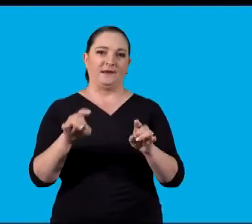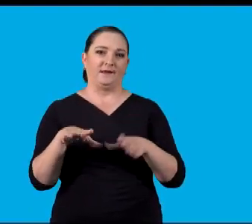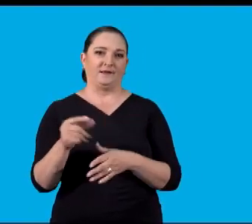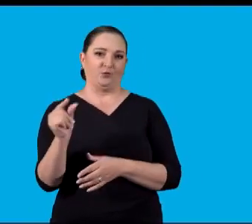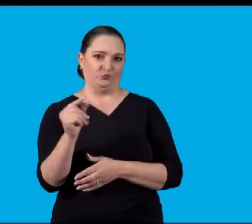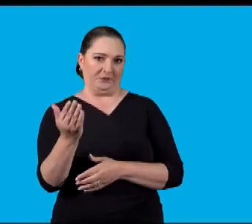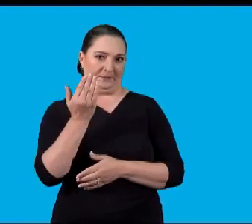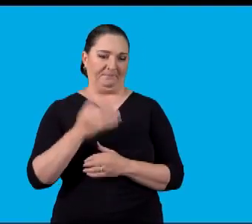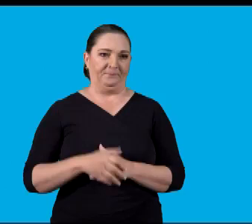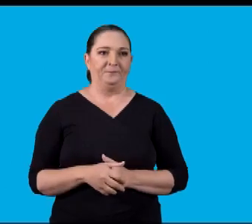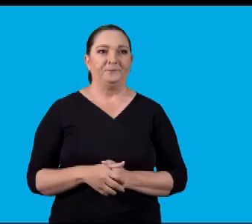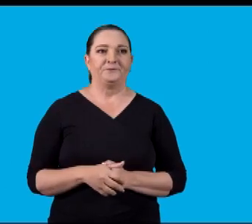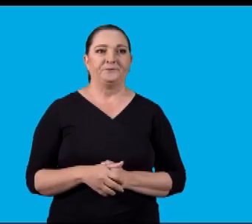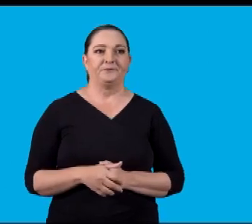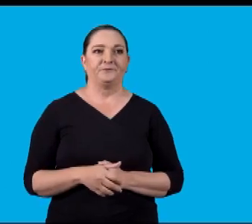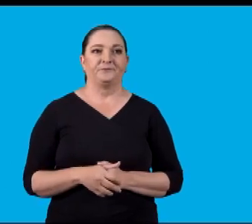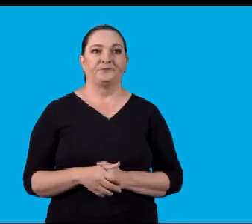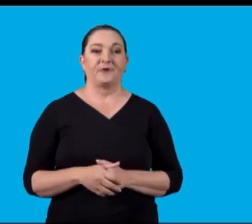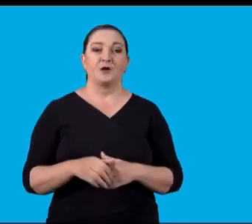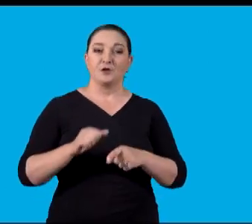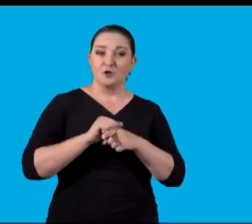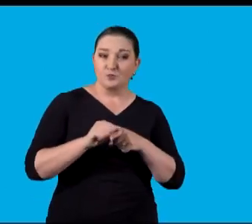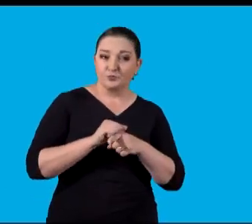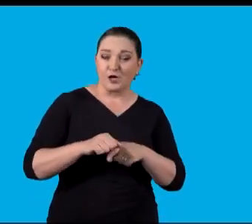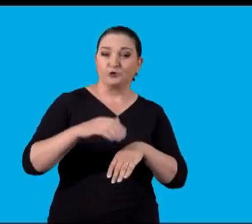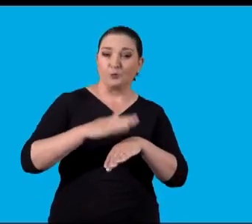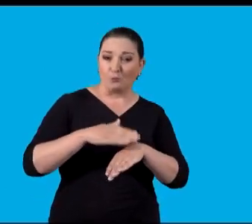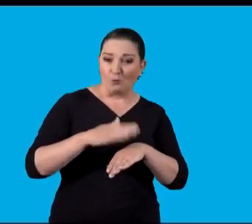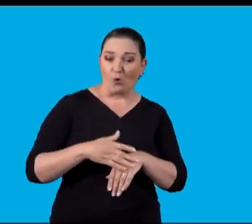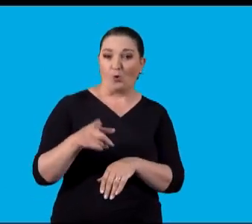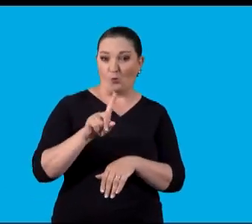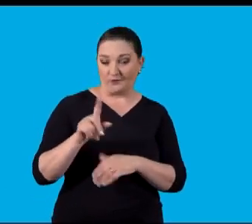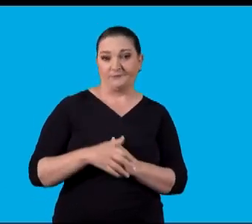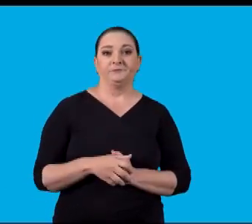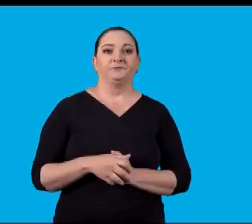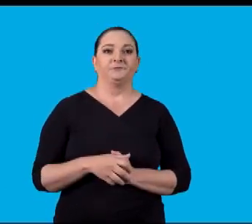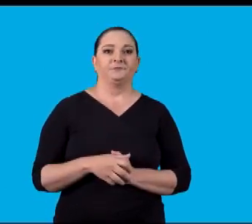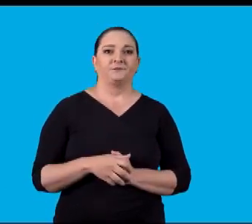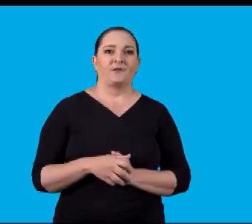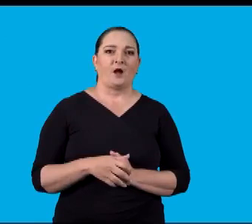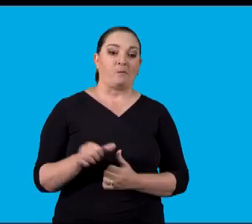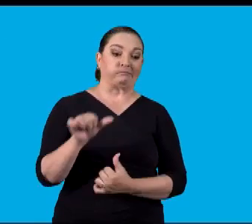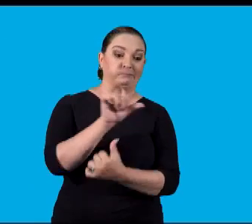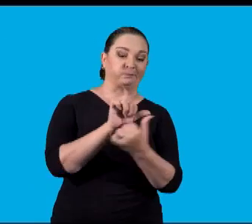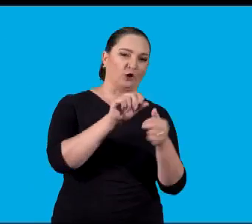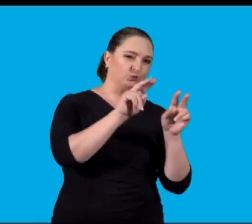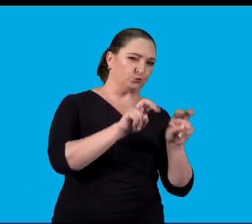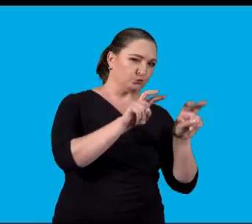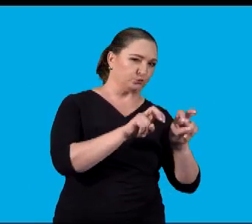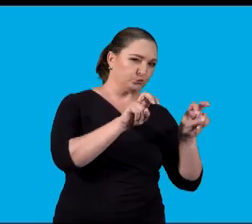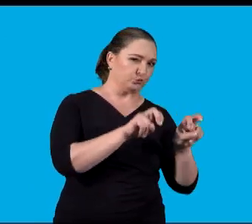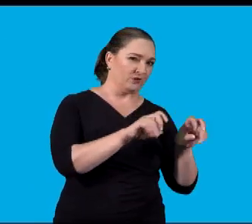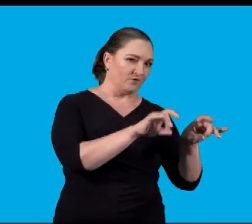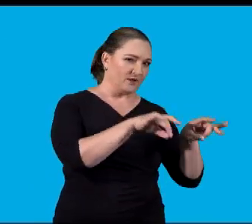in the upcoming examinations. For further practice, I want to encourage you to go and check